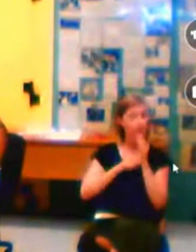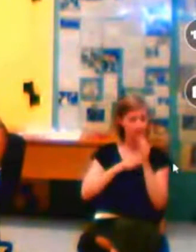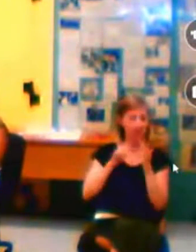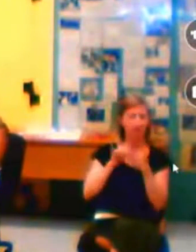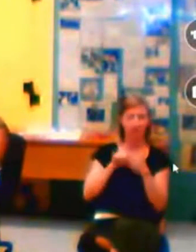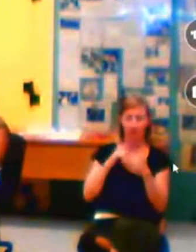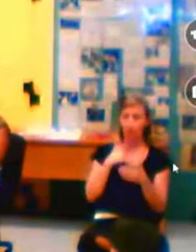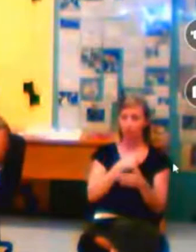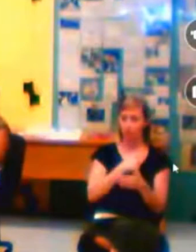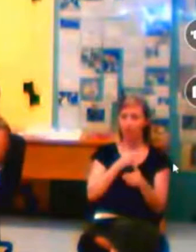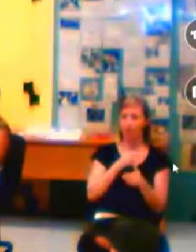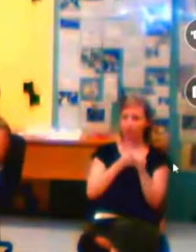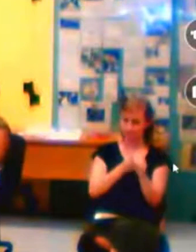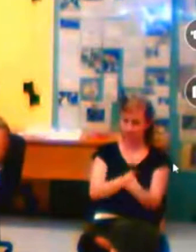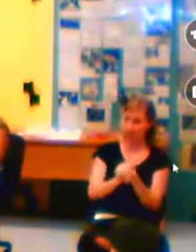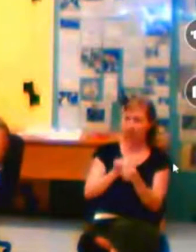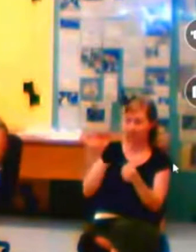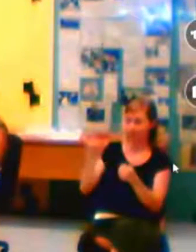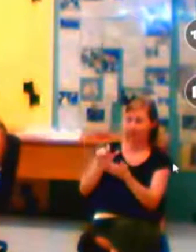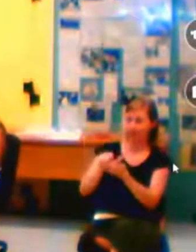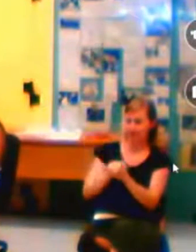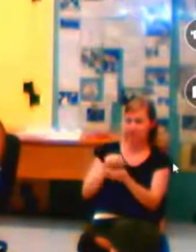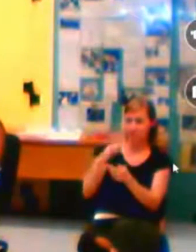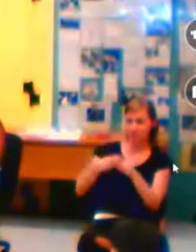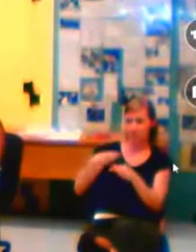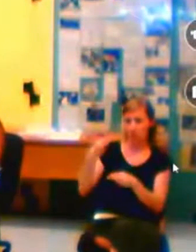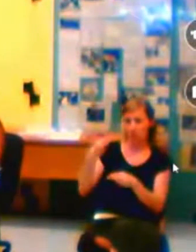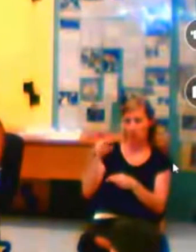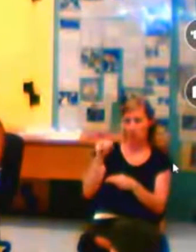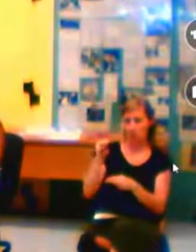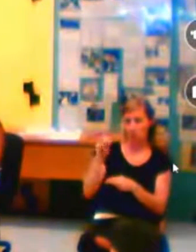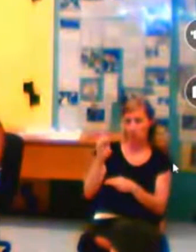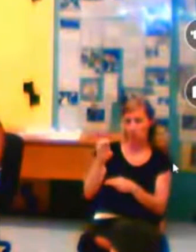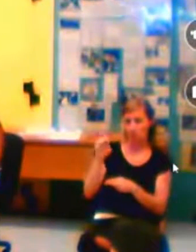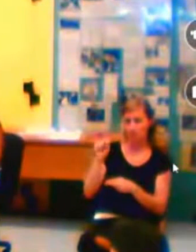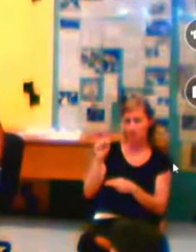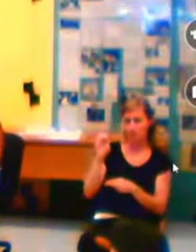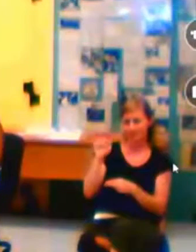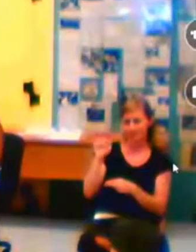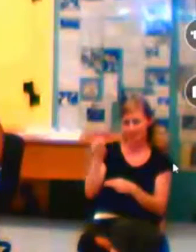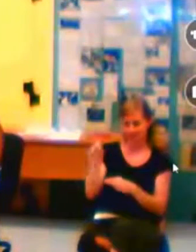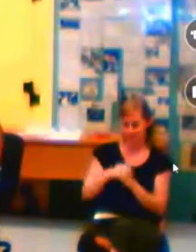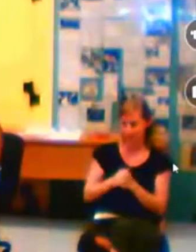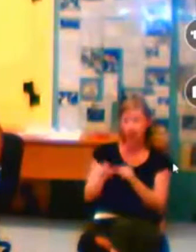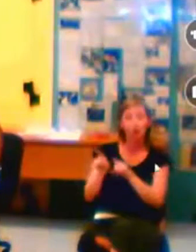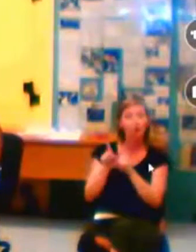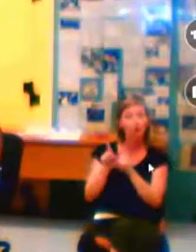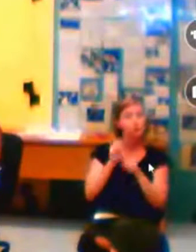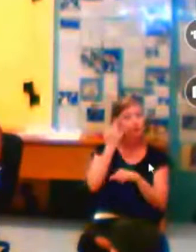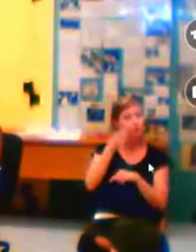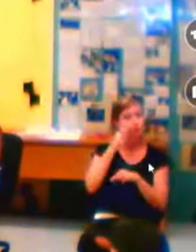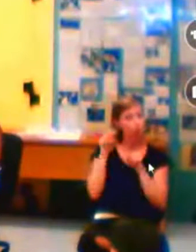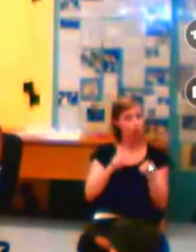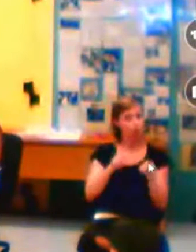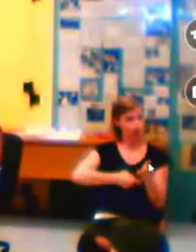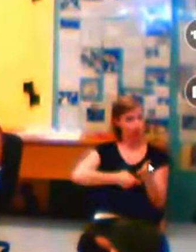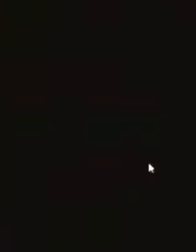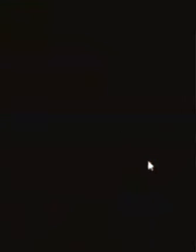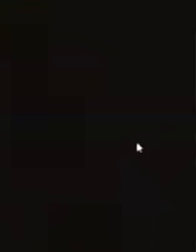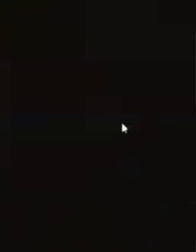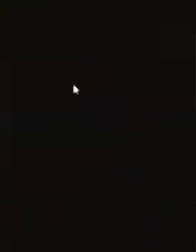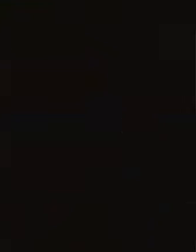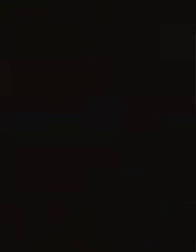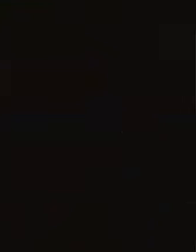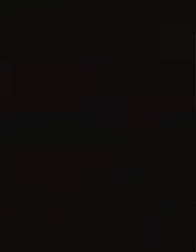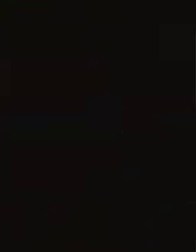laws, if something is federal, it trumps anything state, and state has to follow it. So there would be a requirement that we continue to